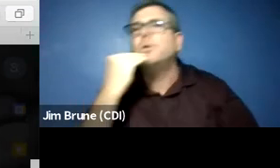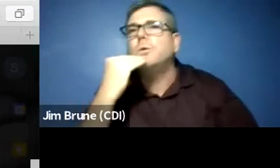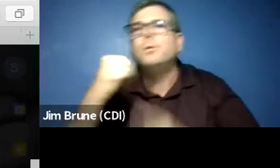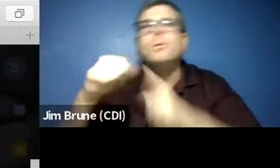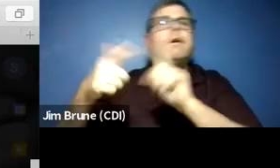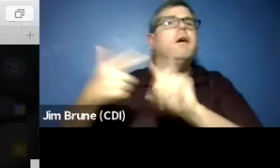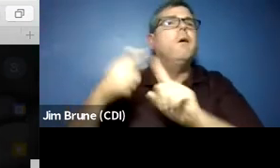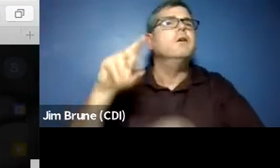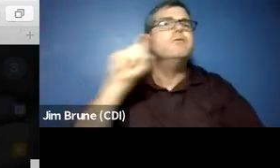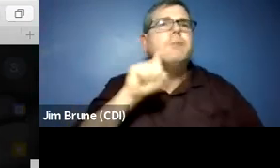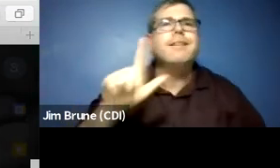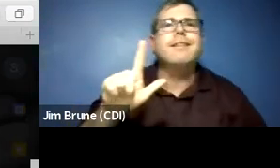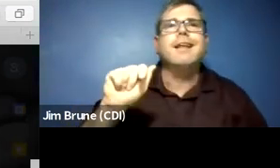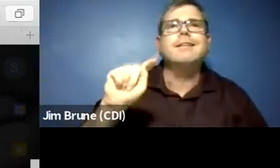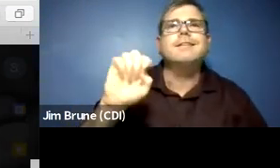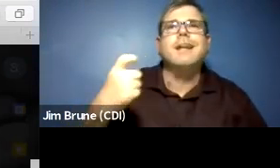Okay.